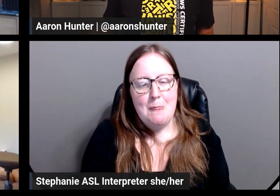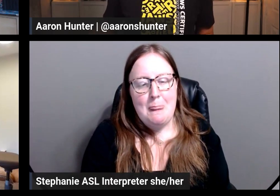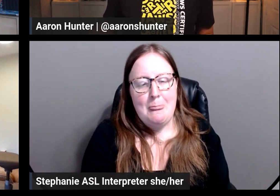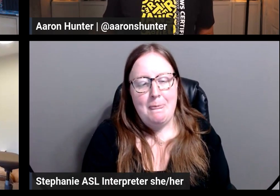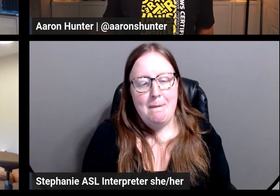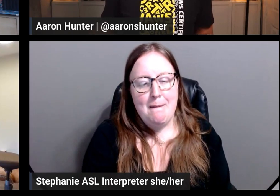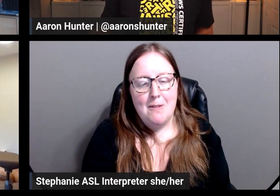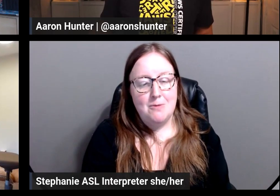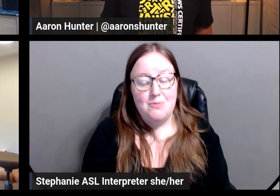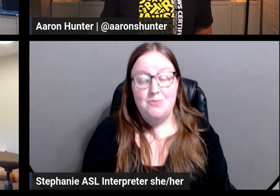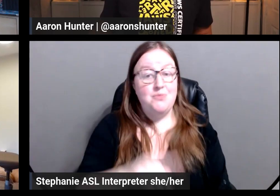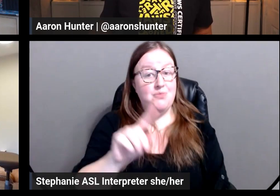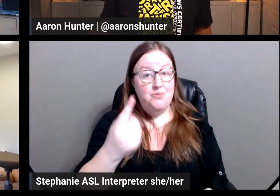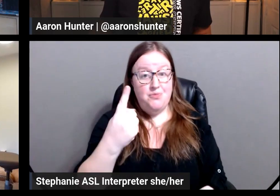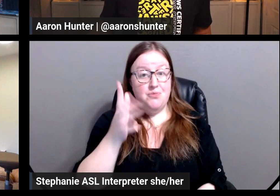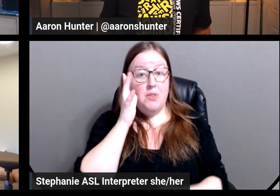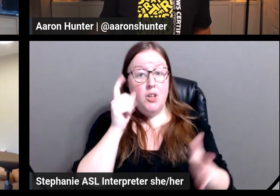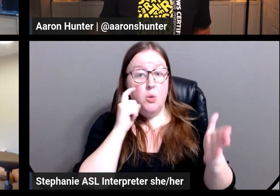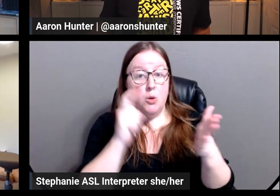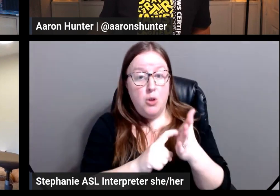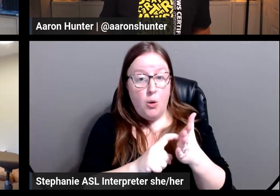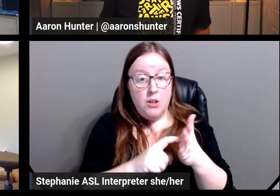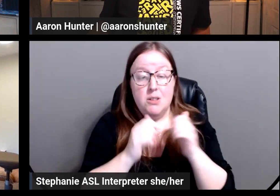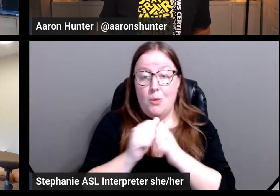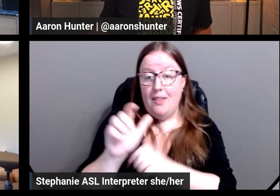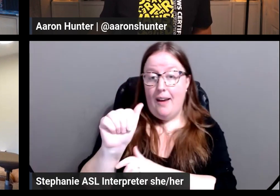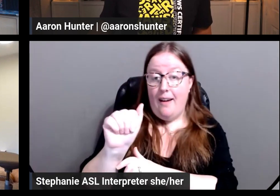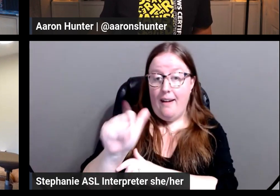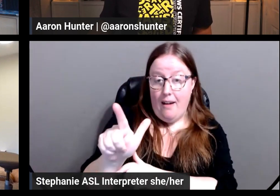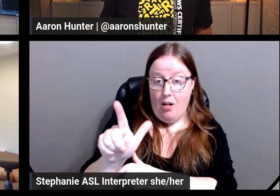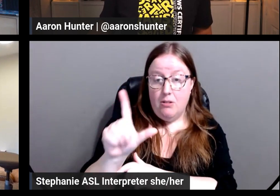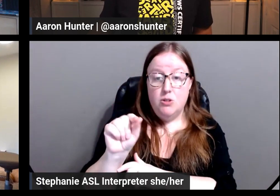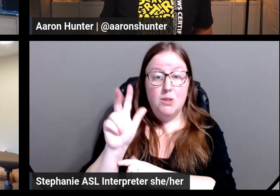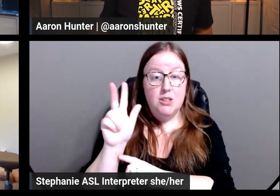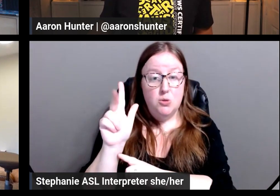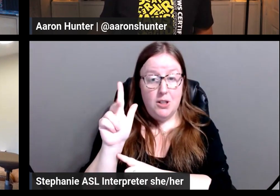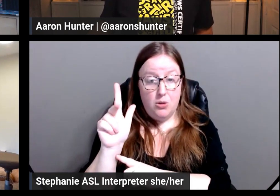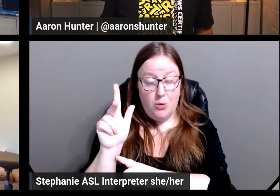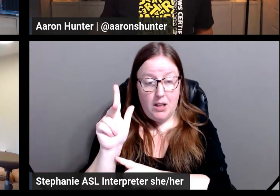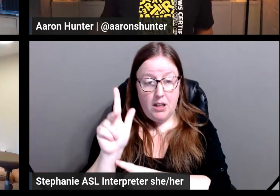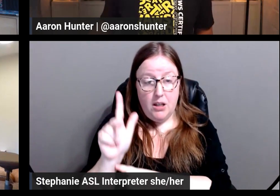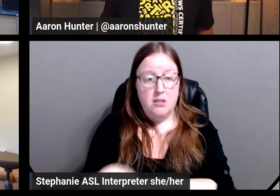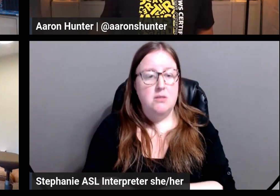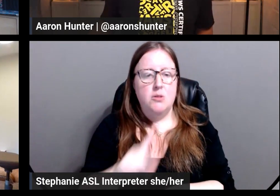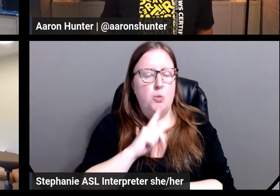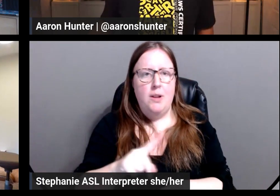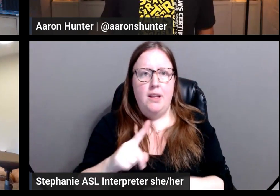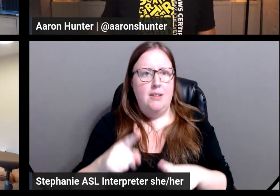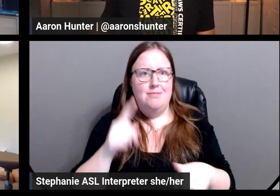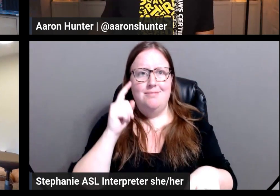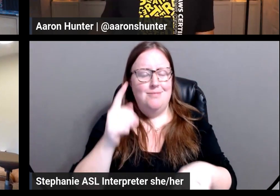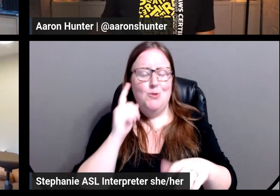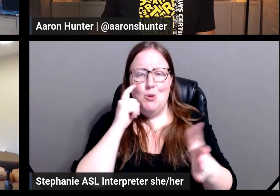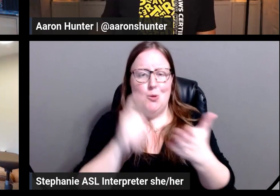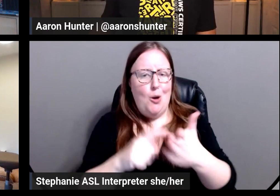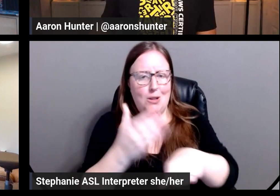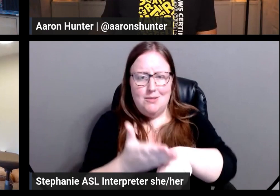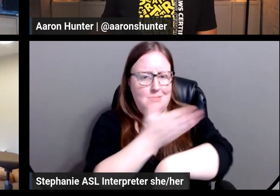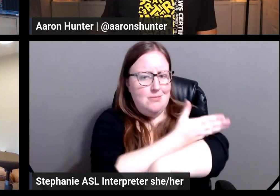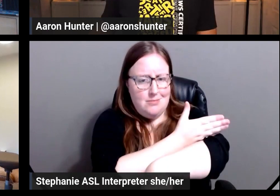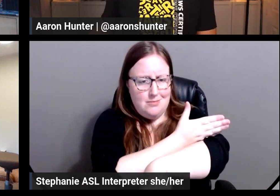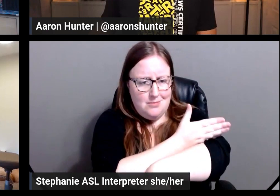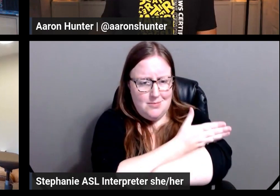The first thing you'll really notice with AL 2023 that's kind of the most obvious improvement is